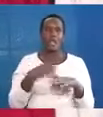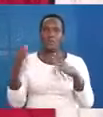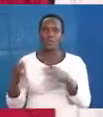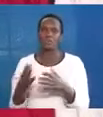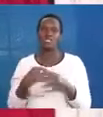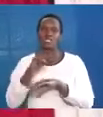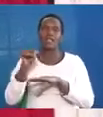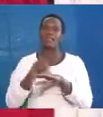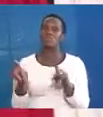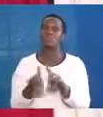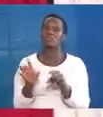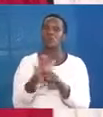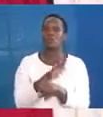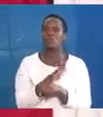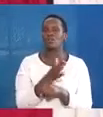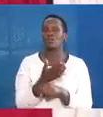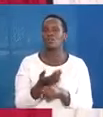nation as a whole.